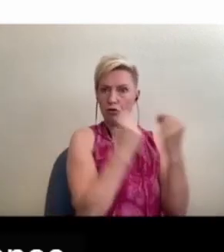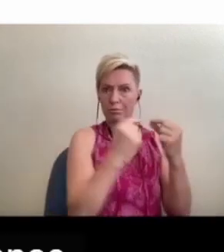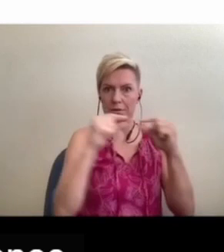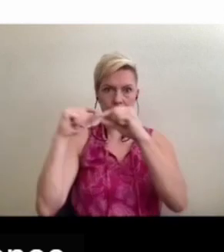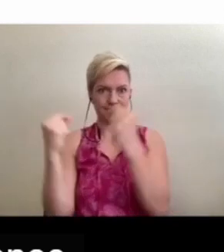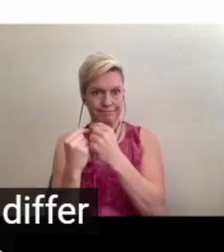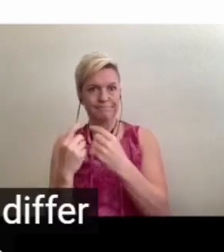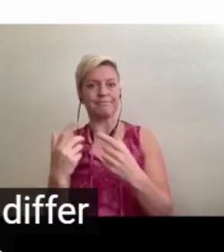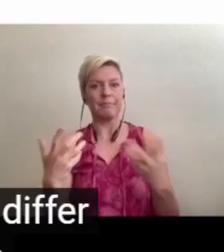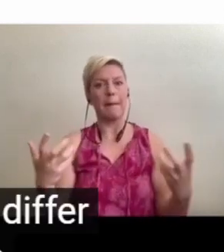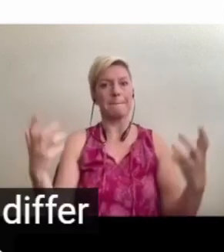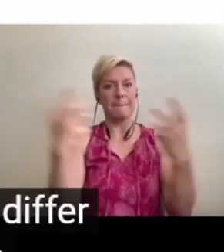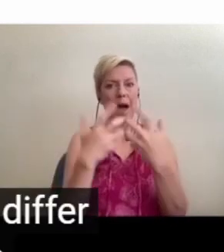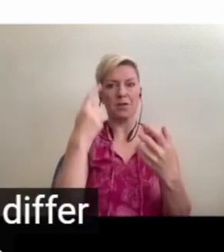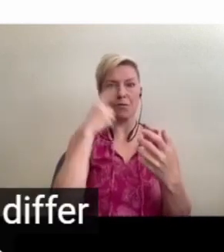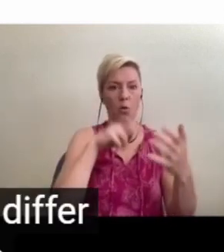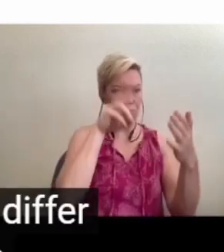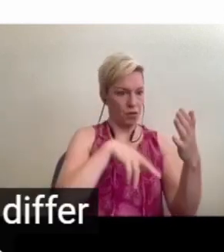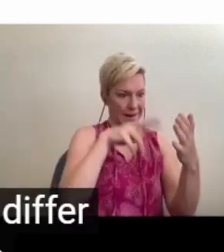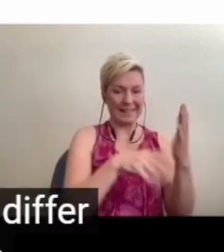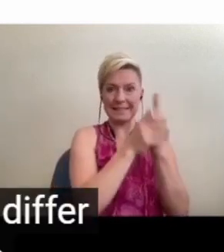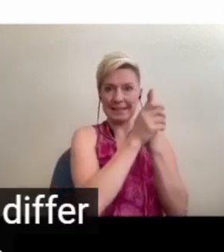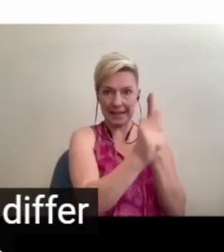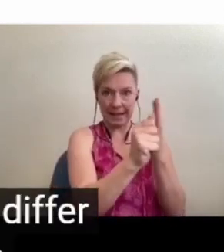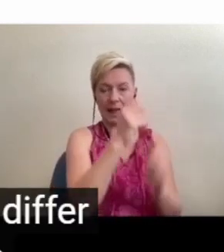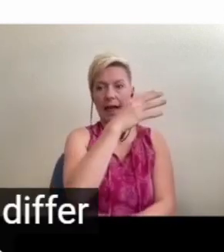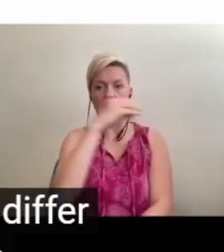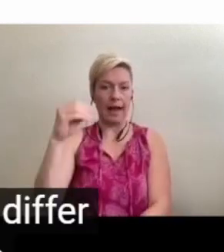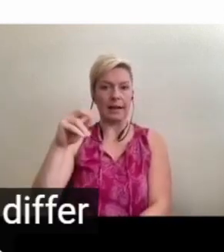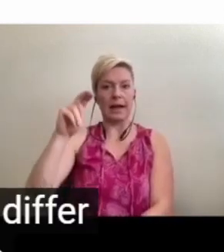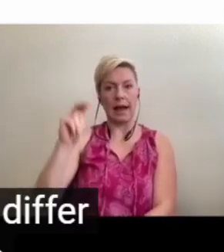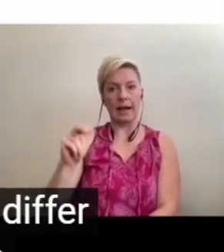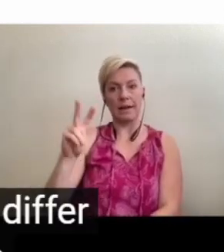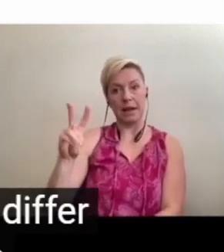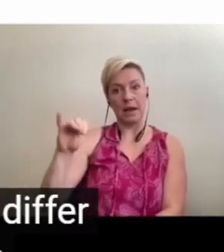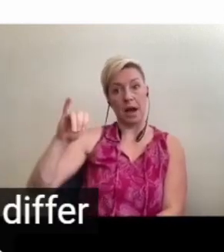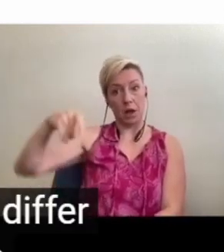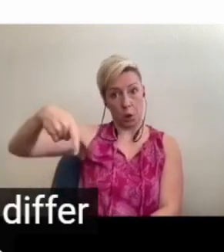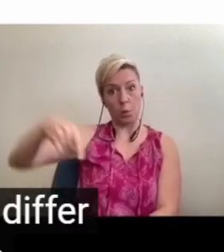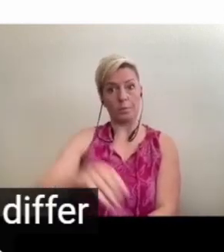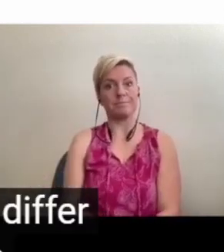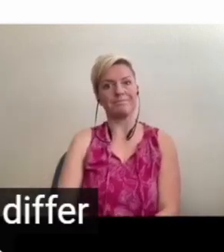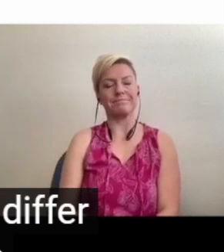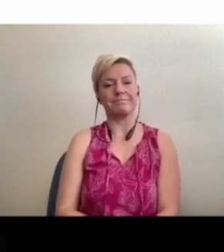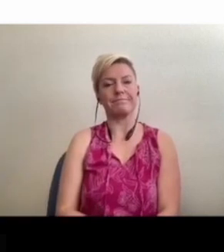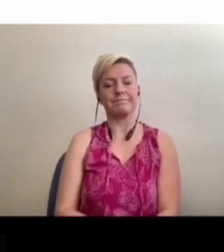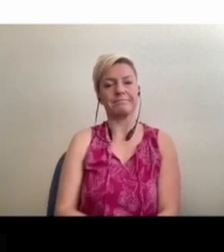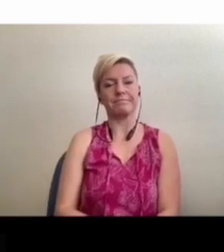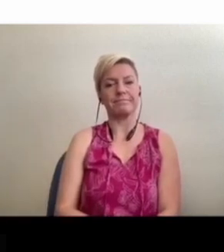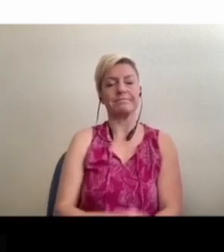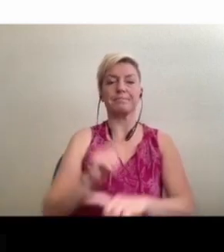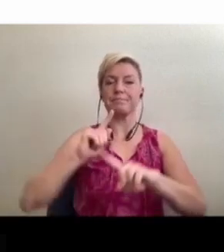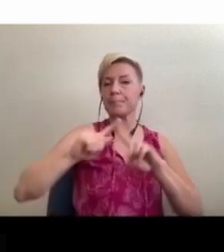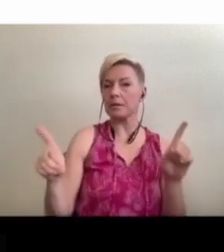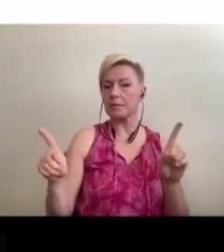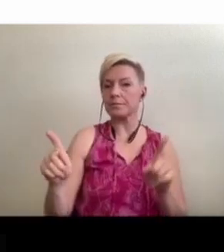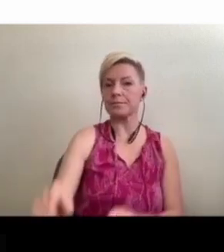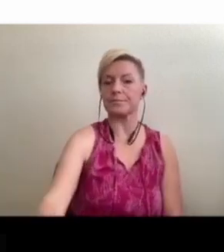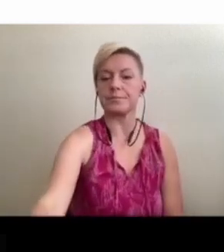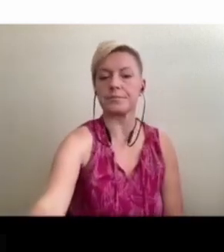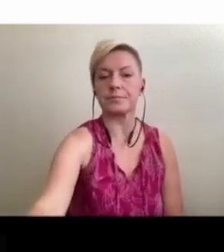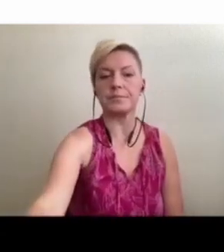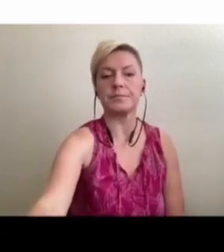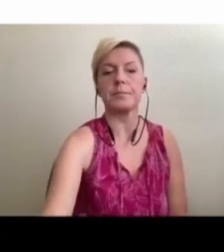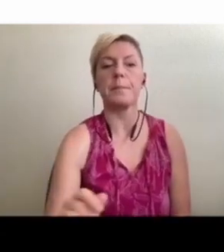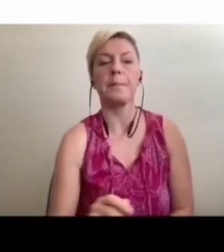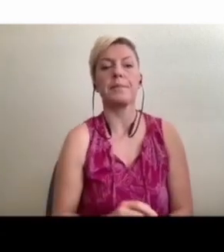performance. Deaf participants did not significantly differ on reading comprehension score and non-verbal reasoning score.